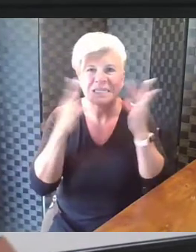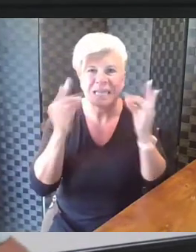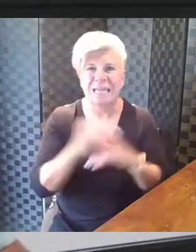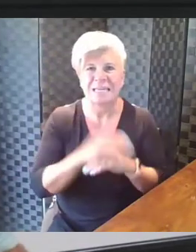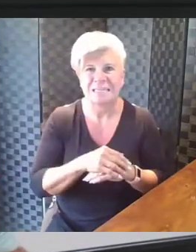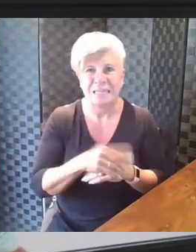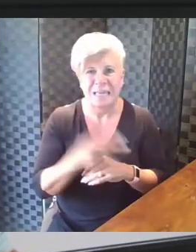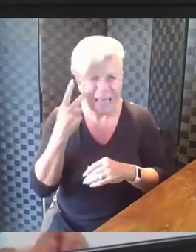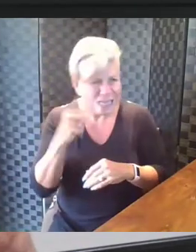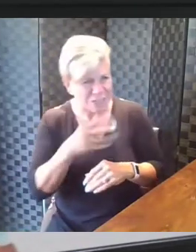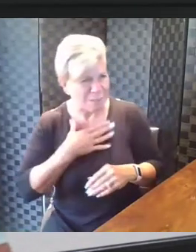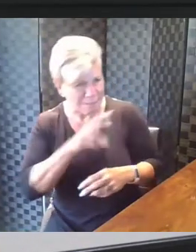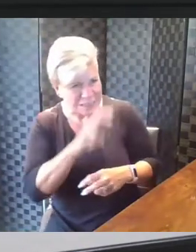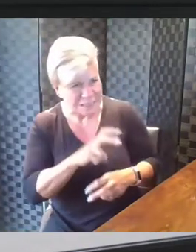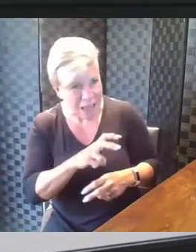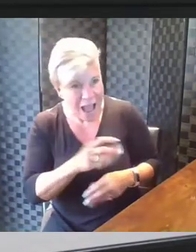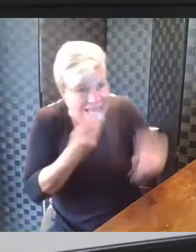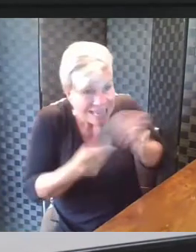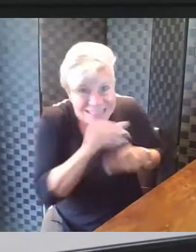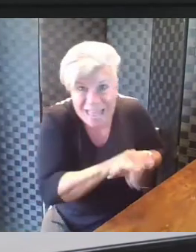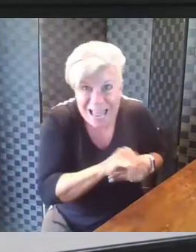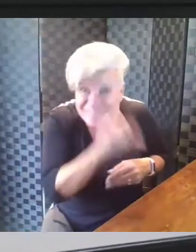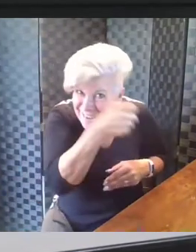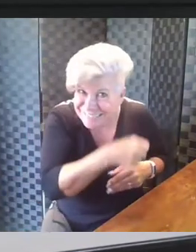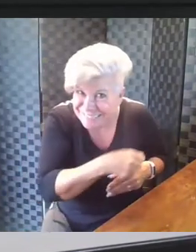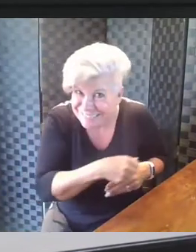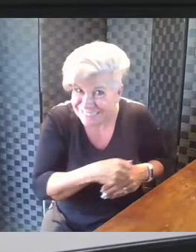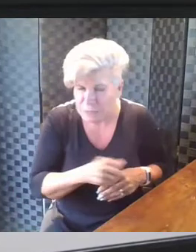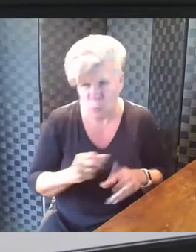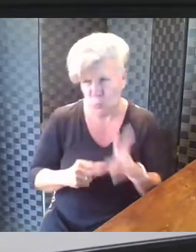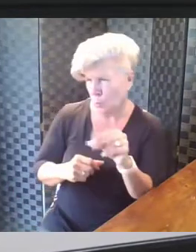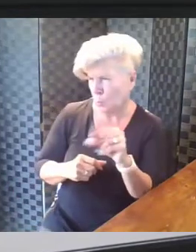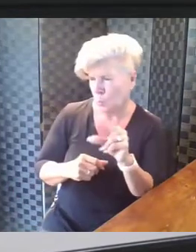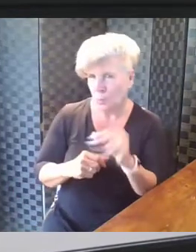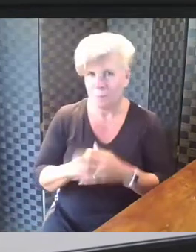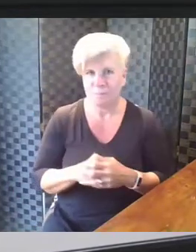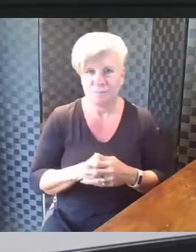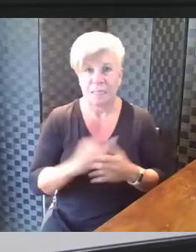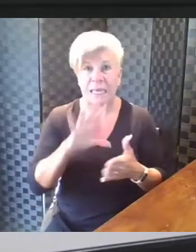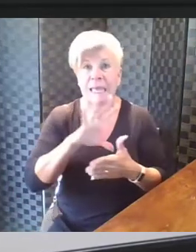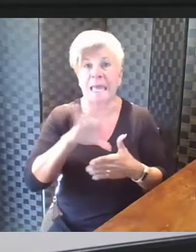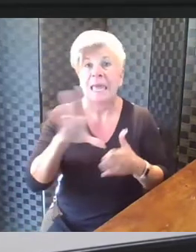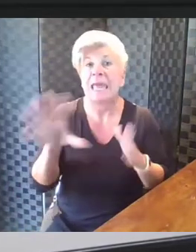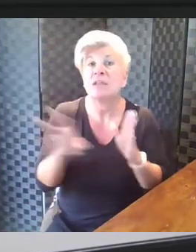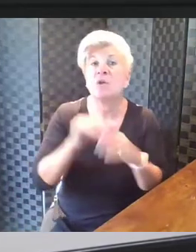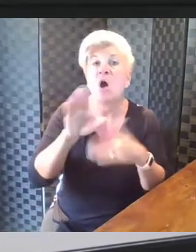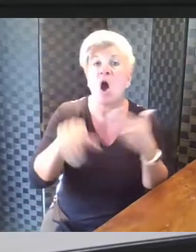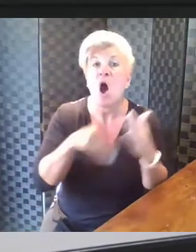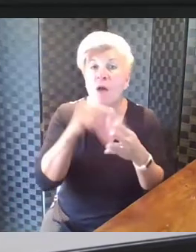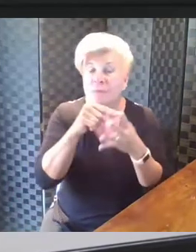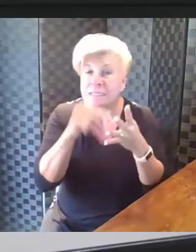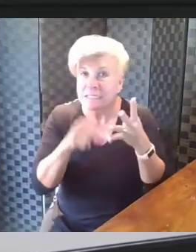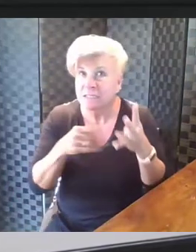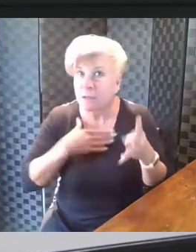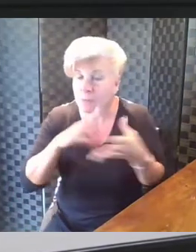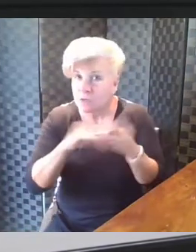my pizza, and he thought maybe it was going to be a snack for him. I got to make sure I include all the details in my story. So I've got my